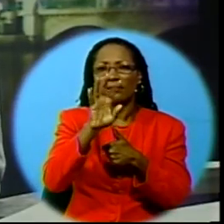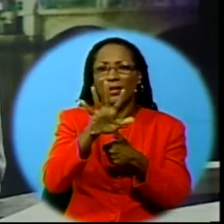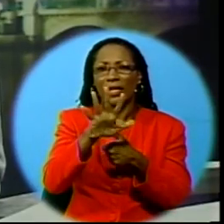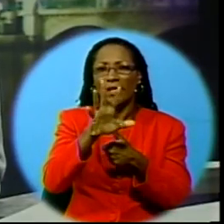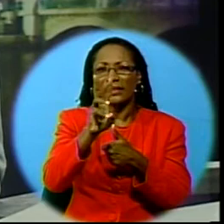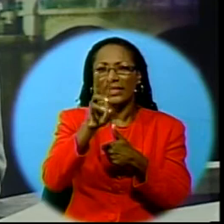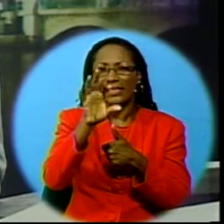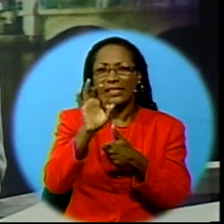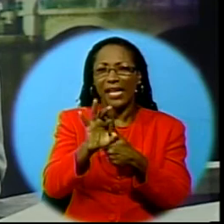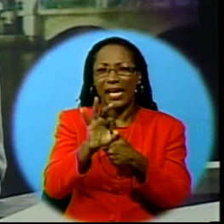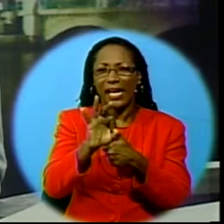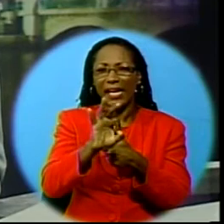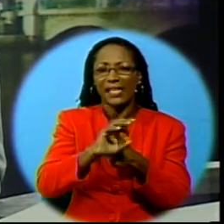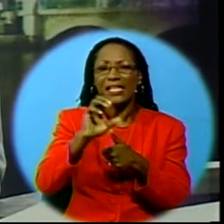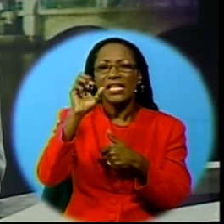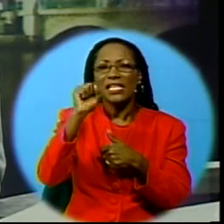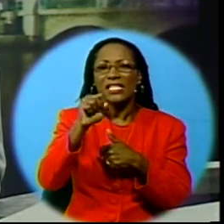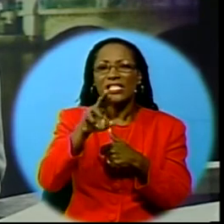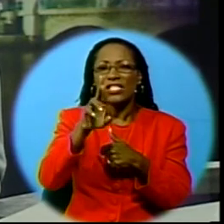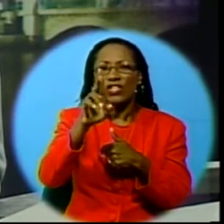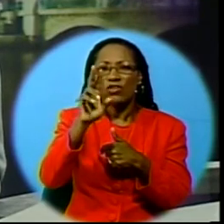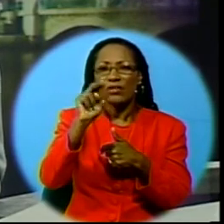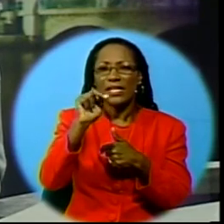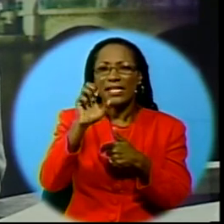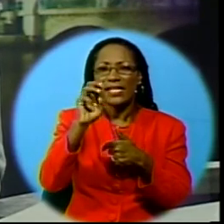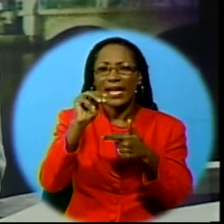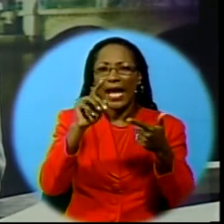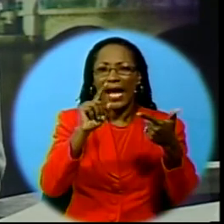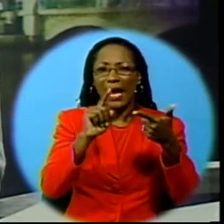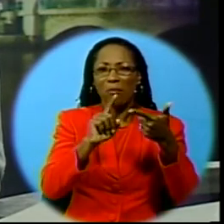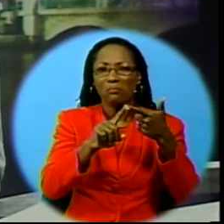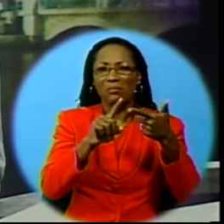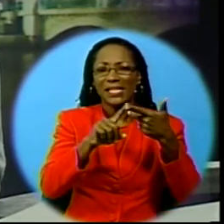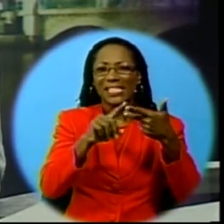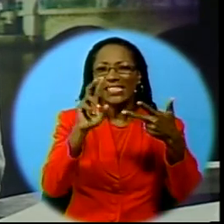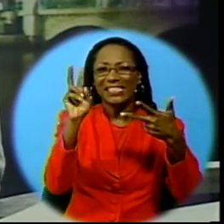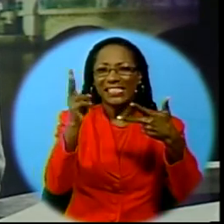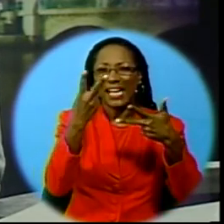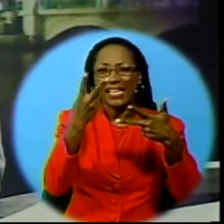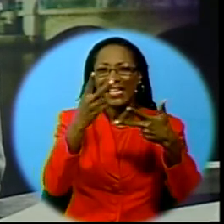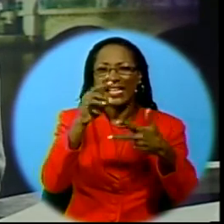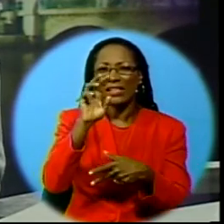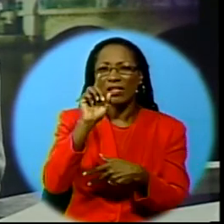1,569, and the host Suriname placed second with 1,460 points.